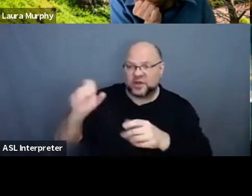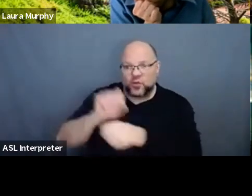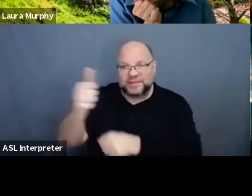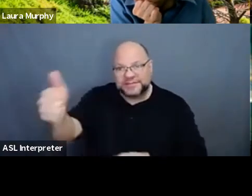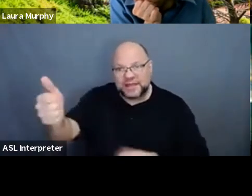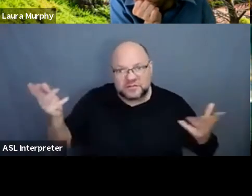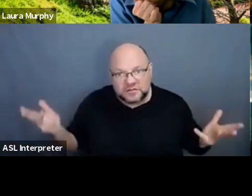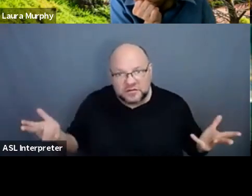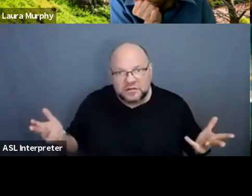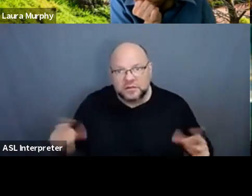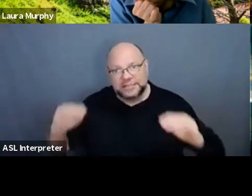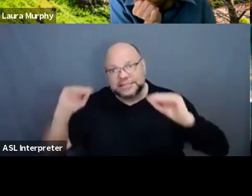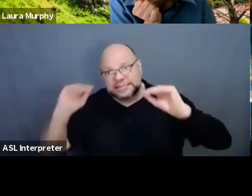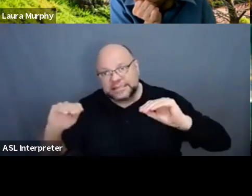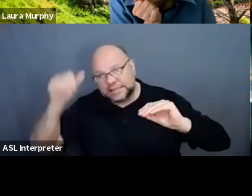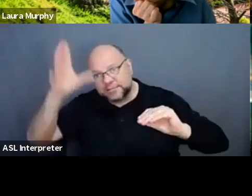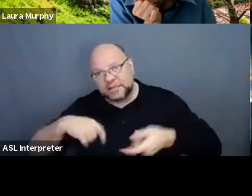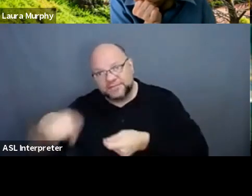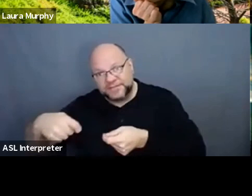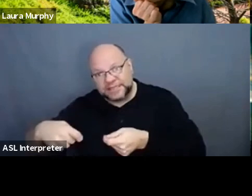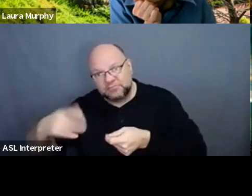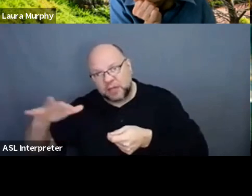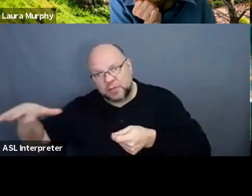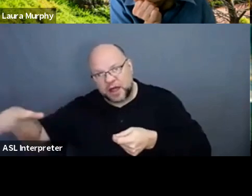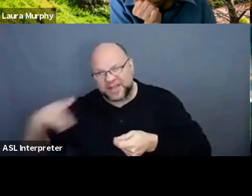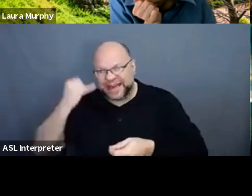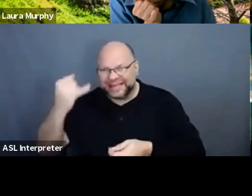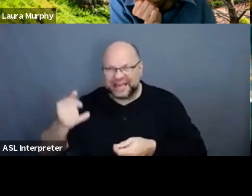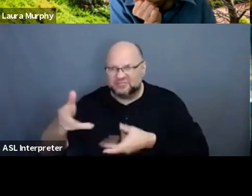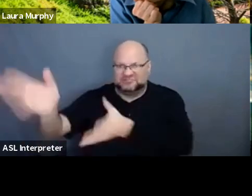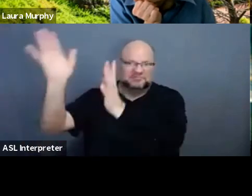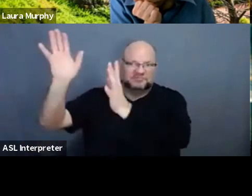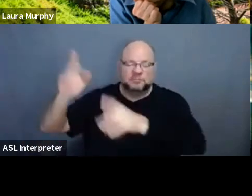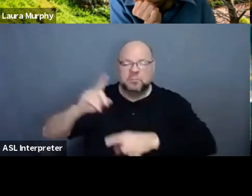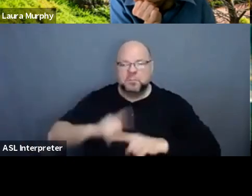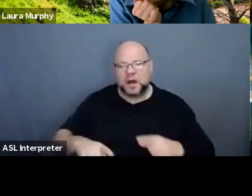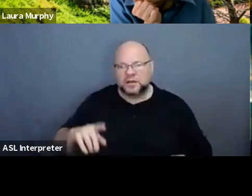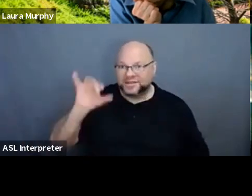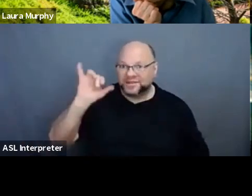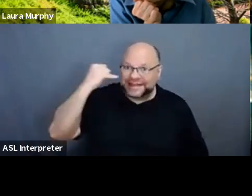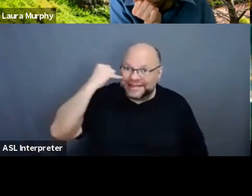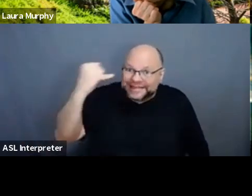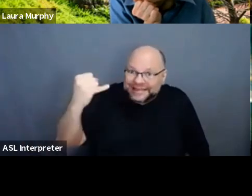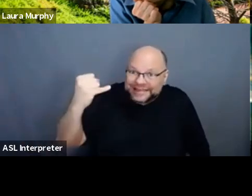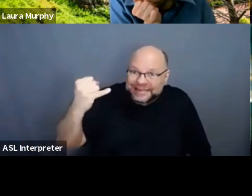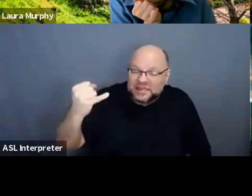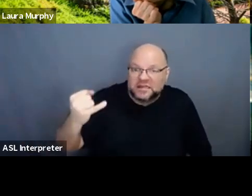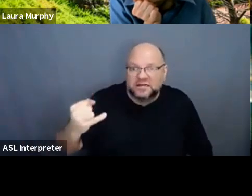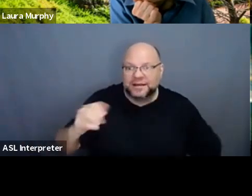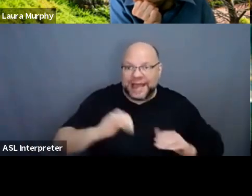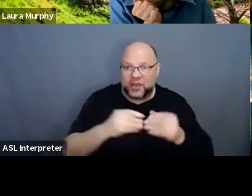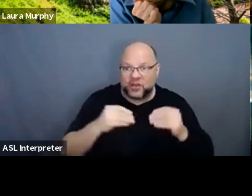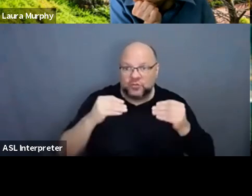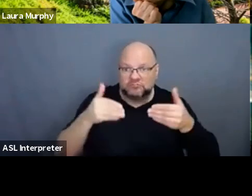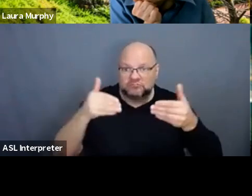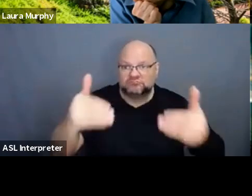It's the whole teach a man to fish, blah, blah, blah thing. But that is, I think that is the way forward. I